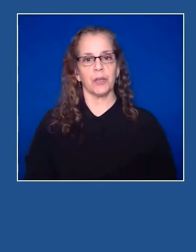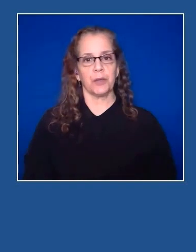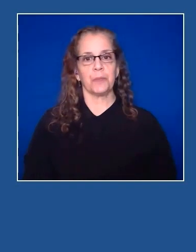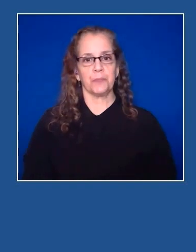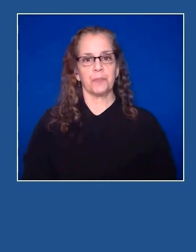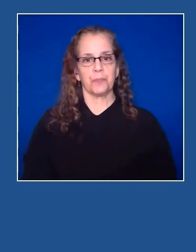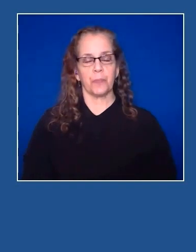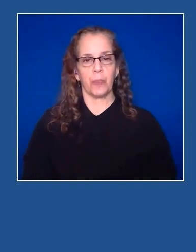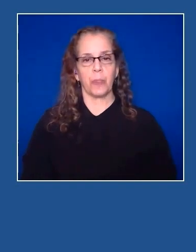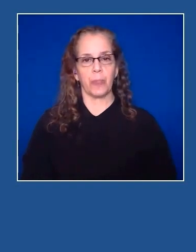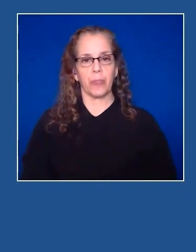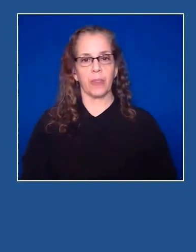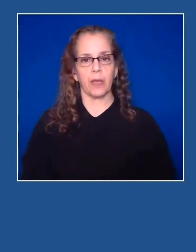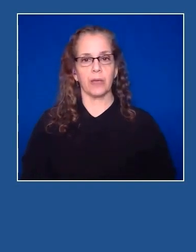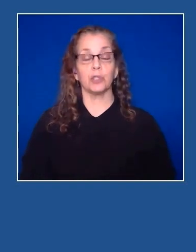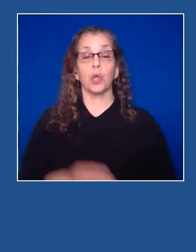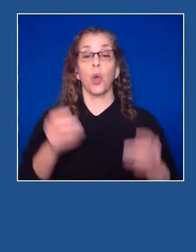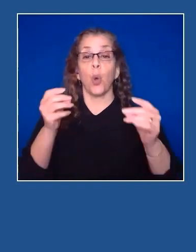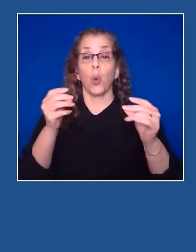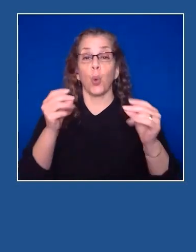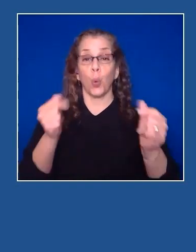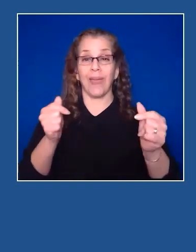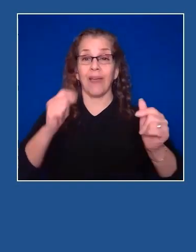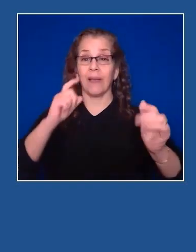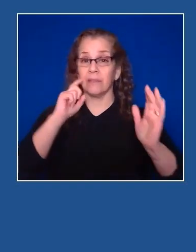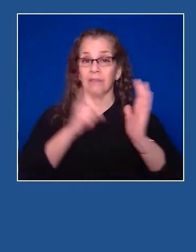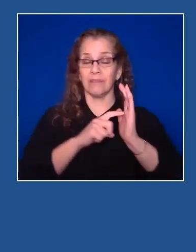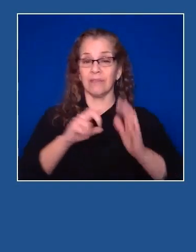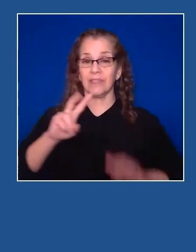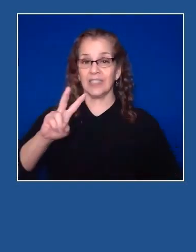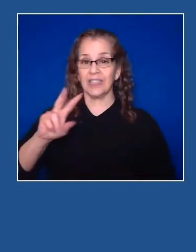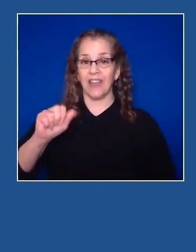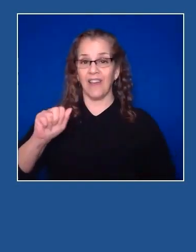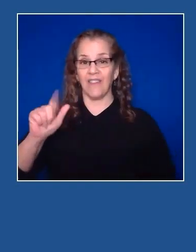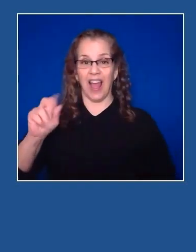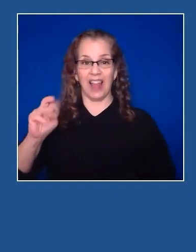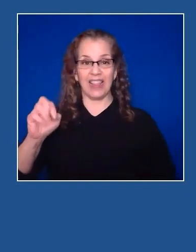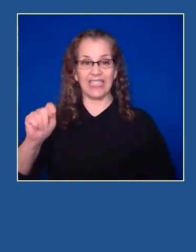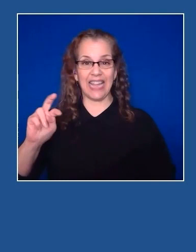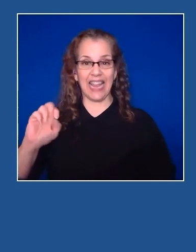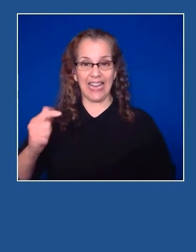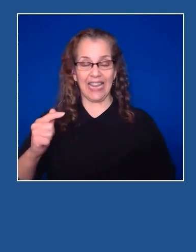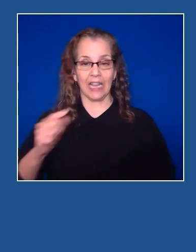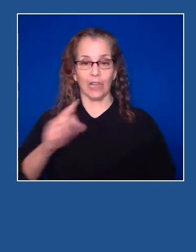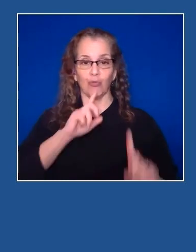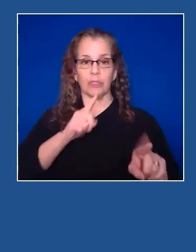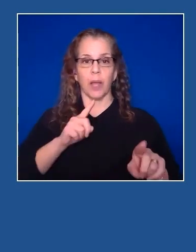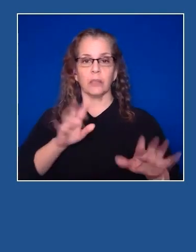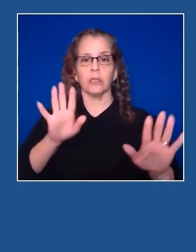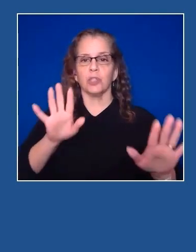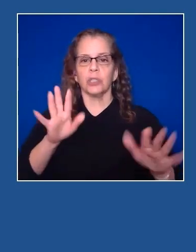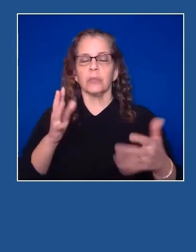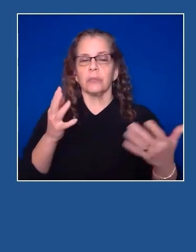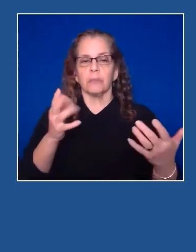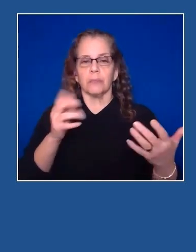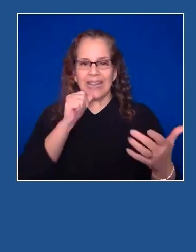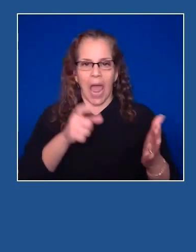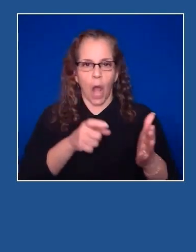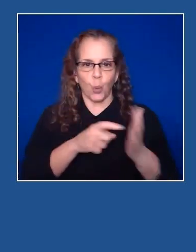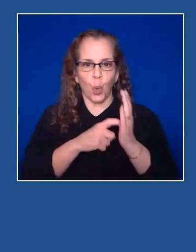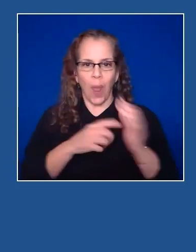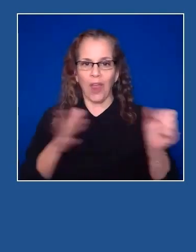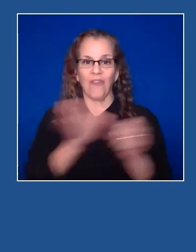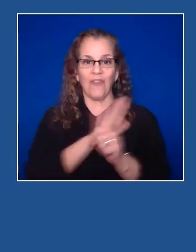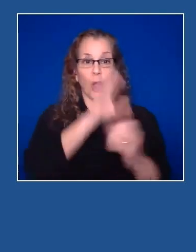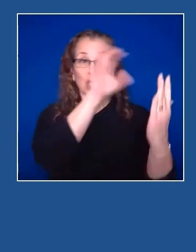Okay, so some quick validating responses, by the way, just to be practical here. It doesn't require, whole